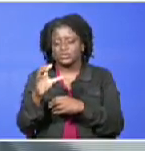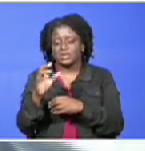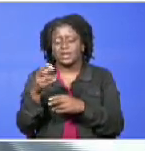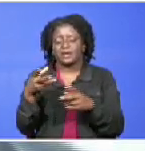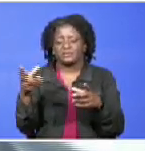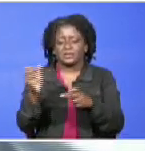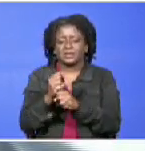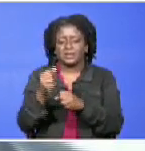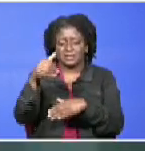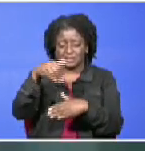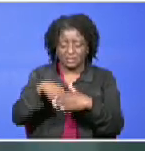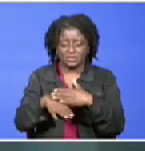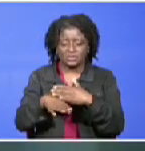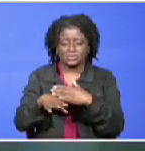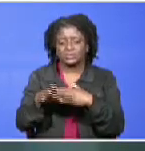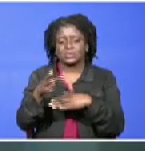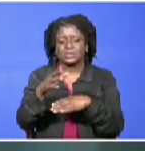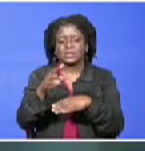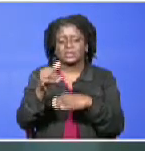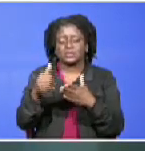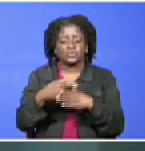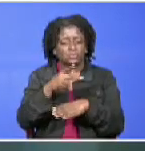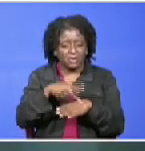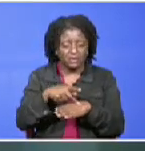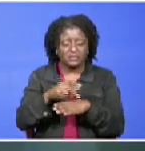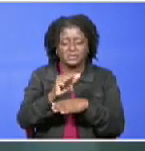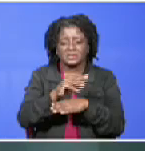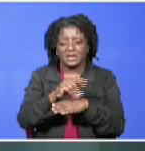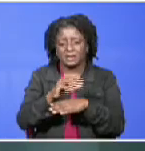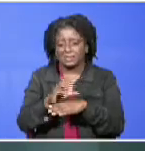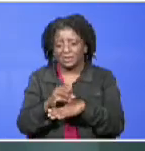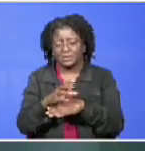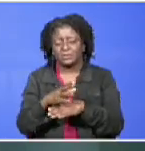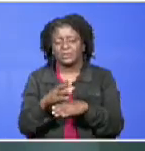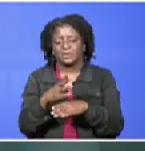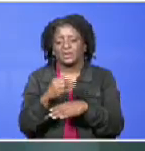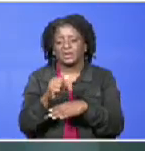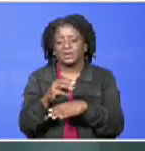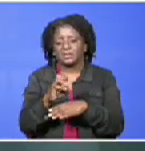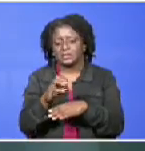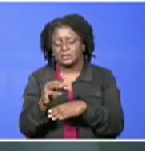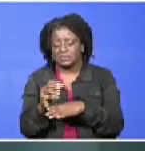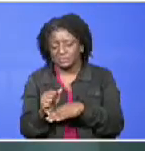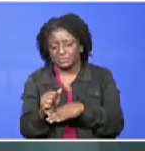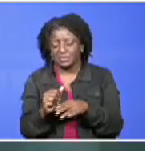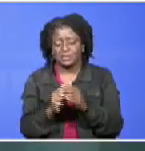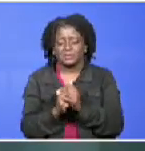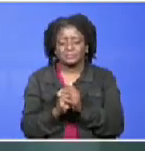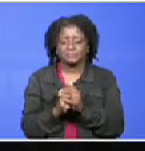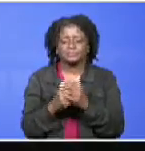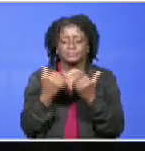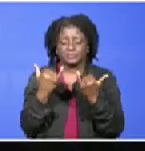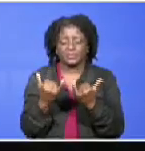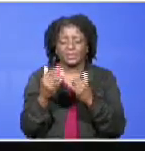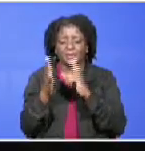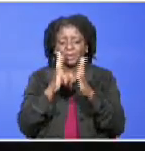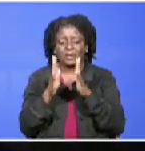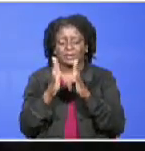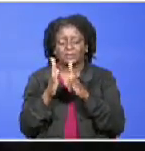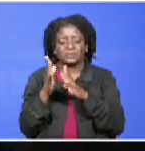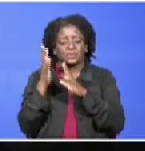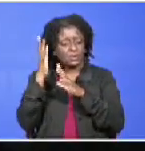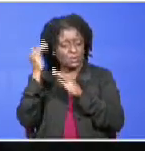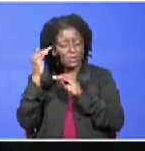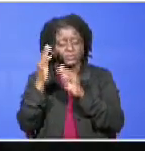32 migrants. Minister Henfield says now the government is looking to formalize talks with the Turks and Caicos Islands into an